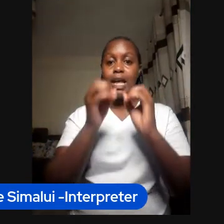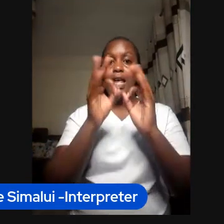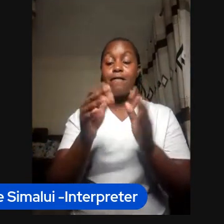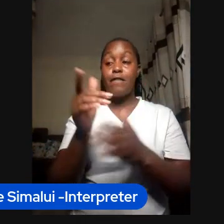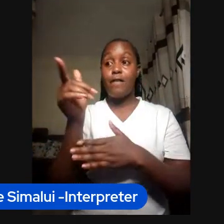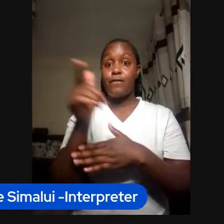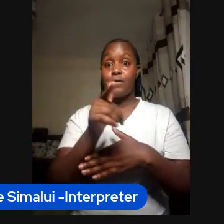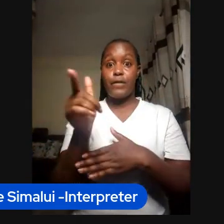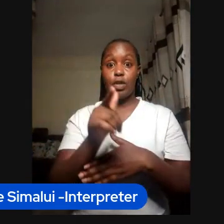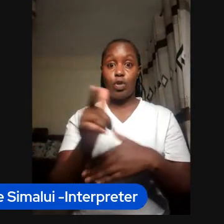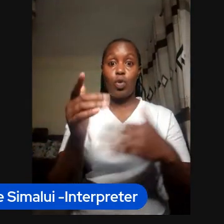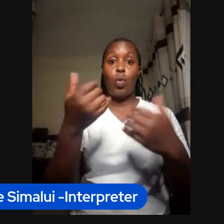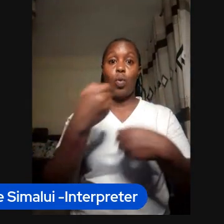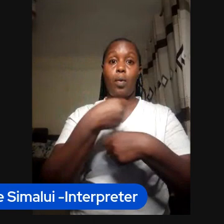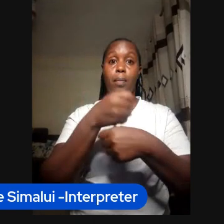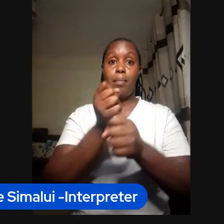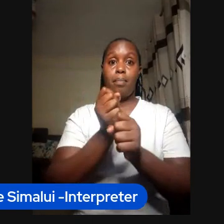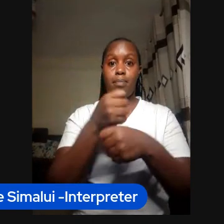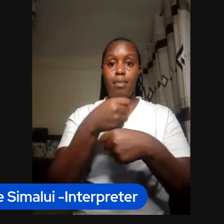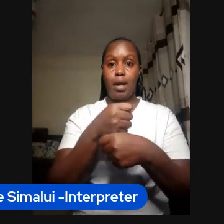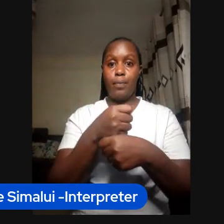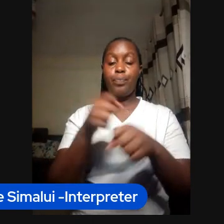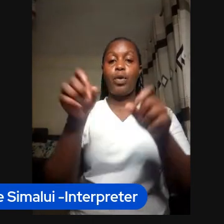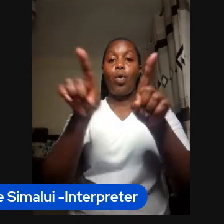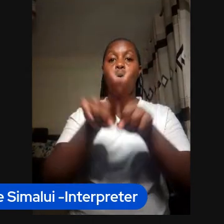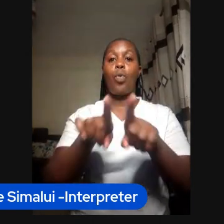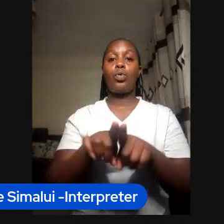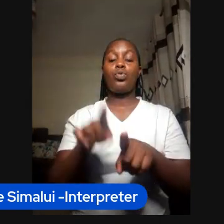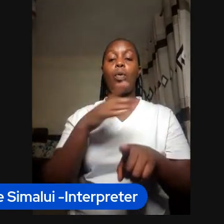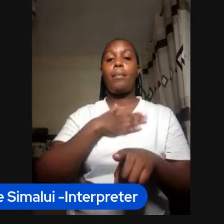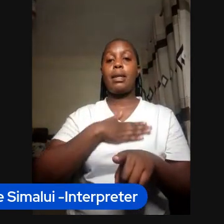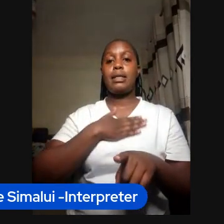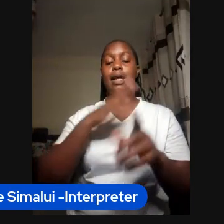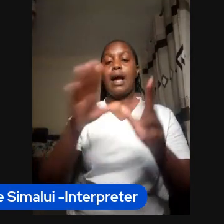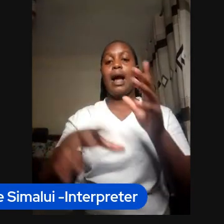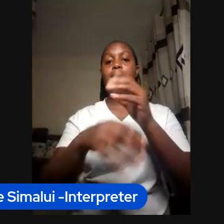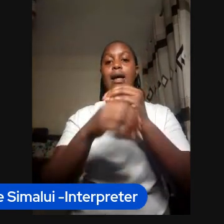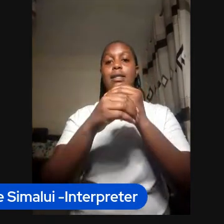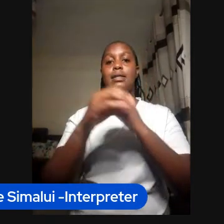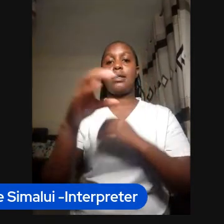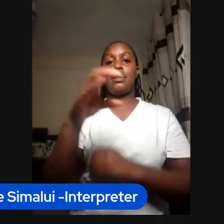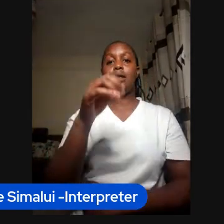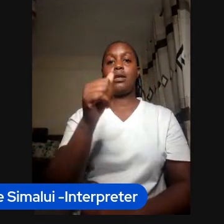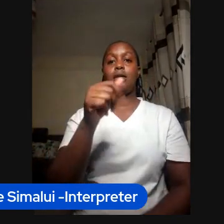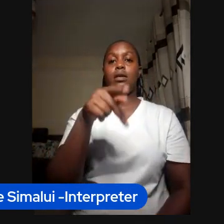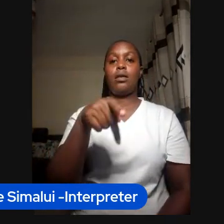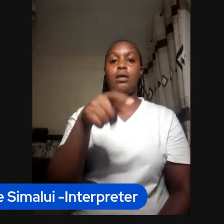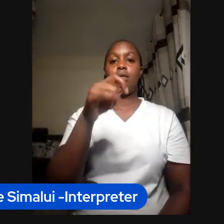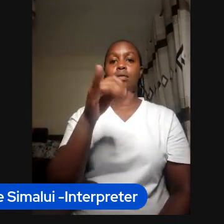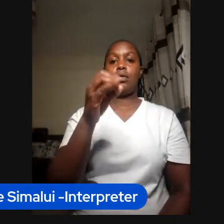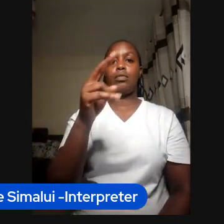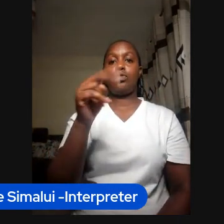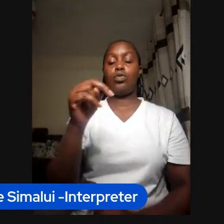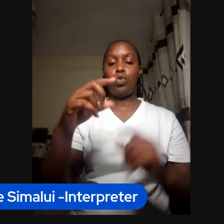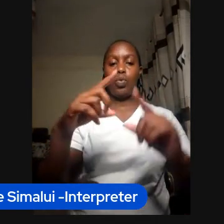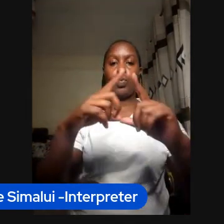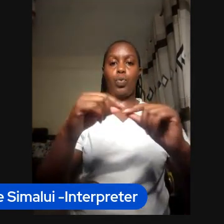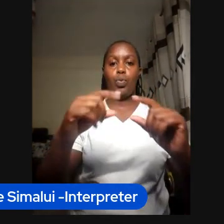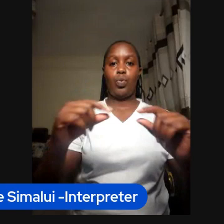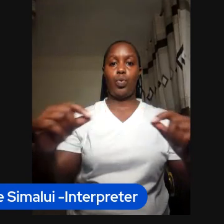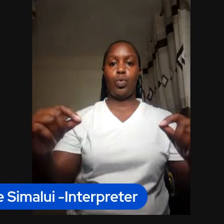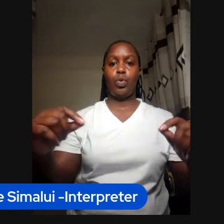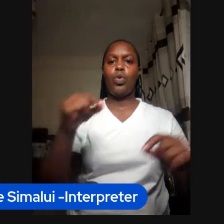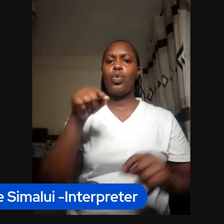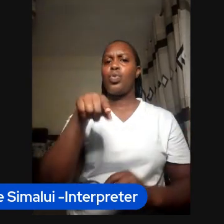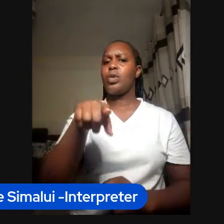sure that you also add the captions. You don't have to do the captions by yourself. By